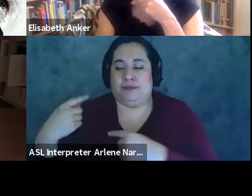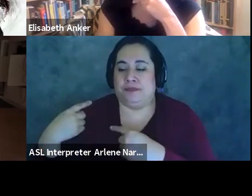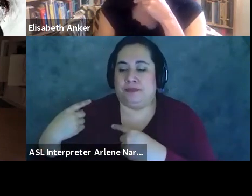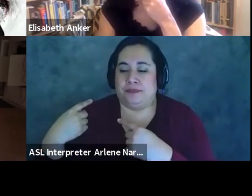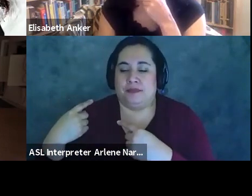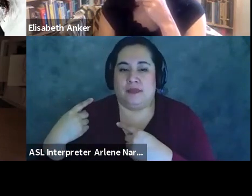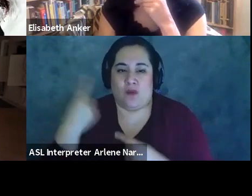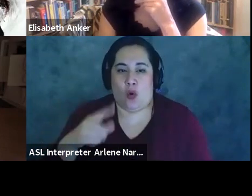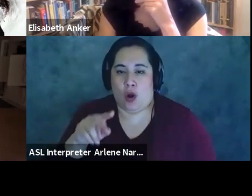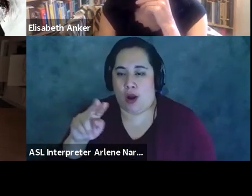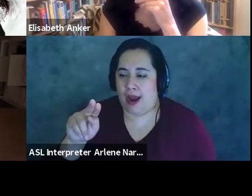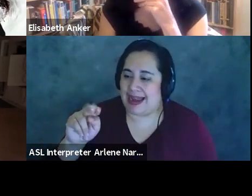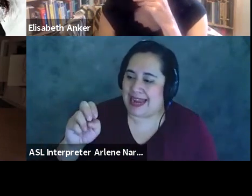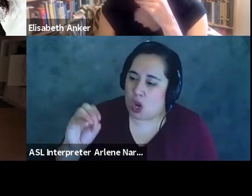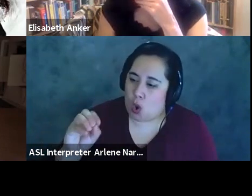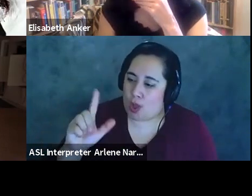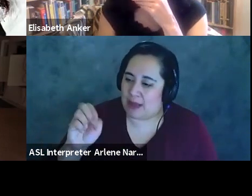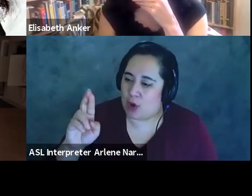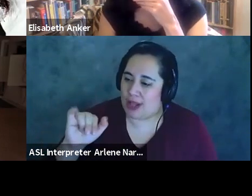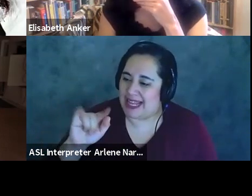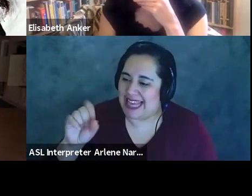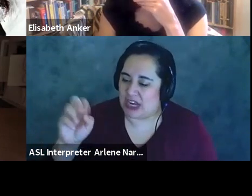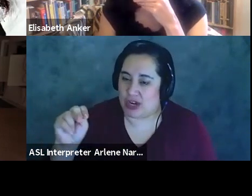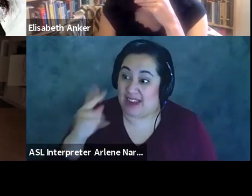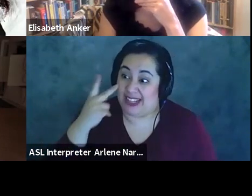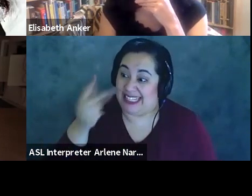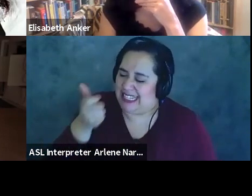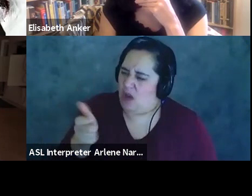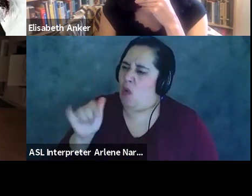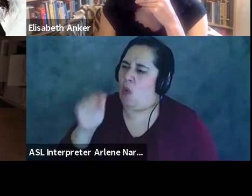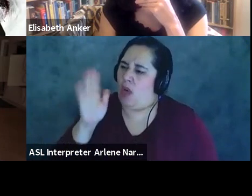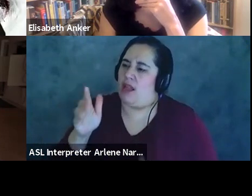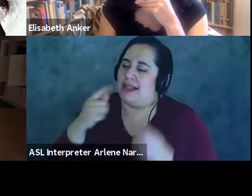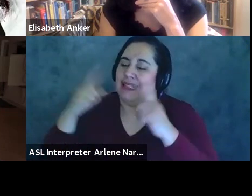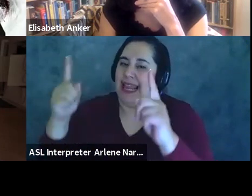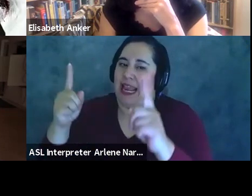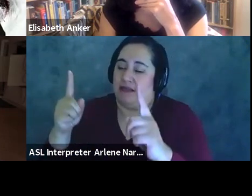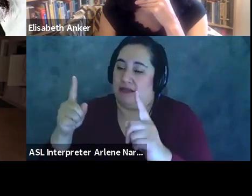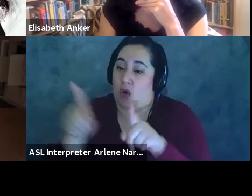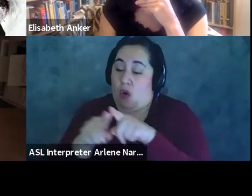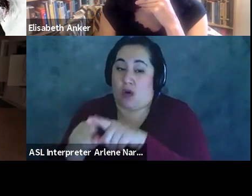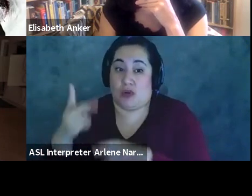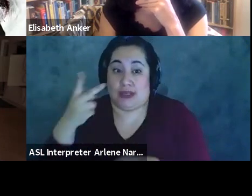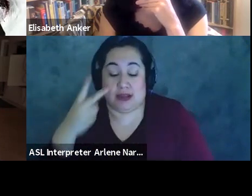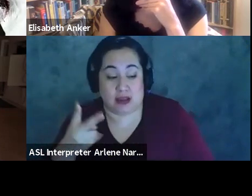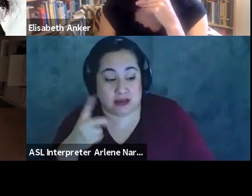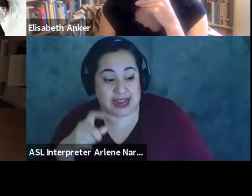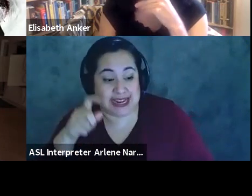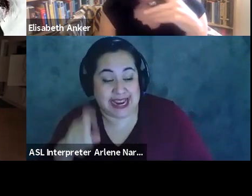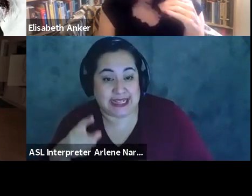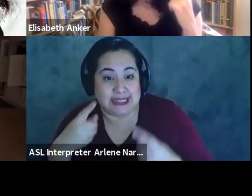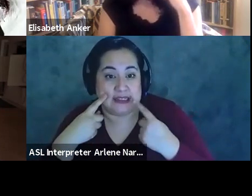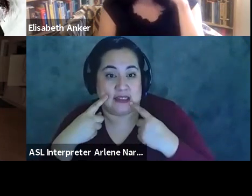as neoliberalization sees itself succeeding, it sees the necessity of its